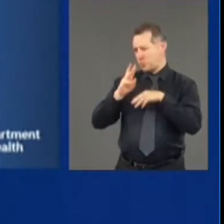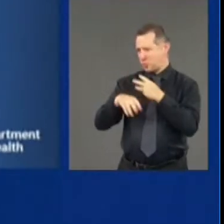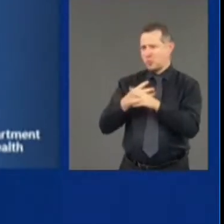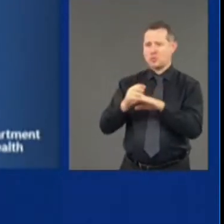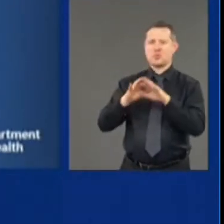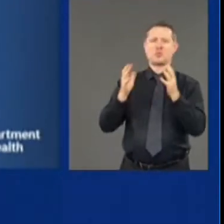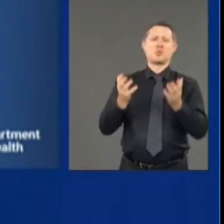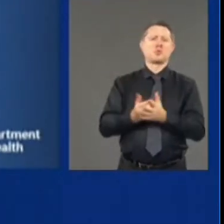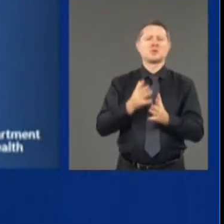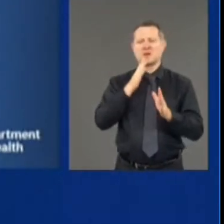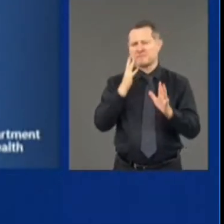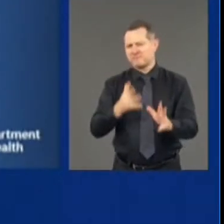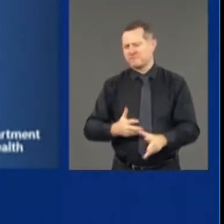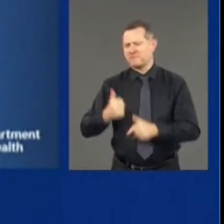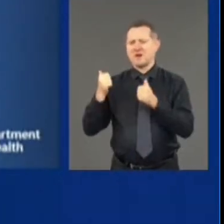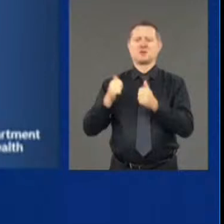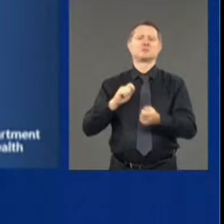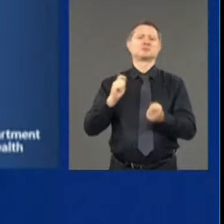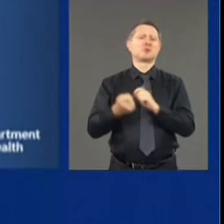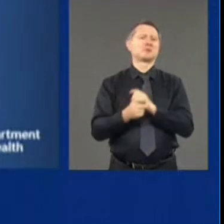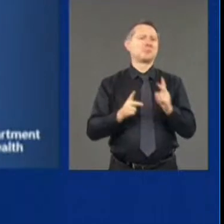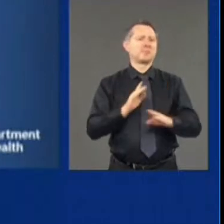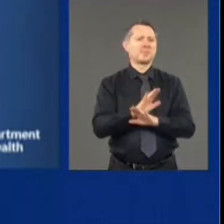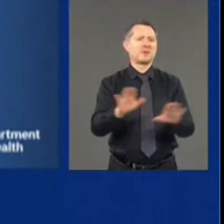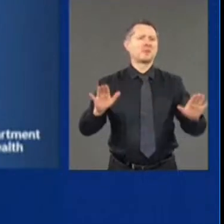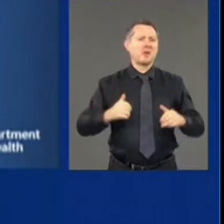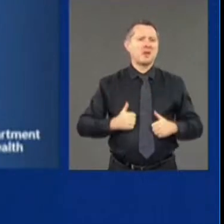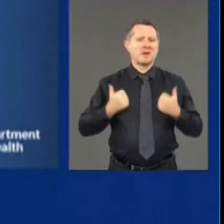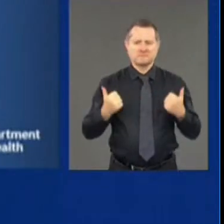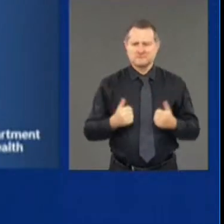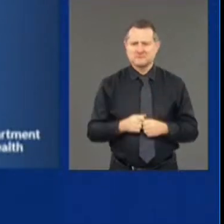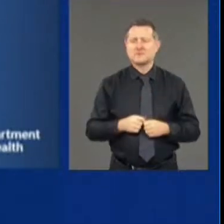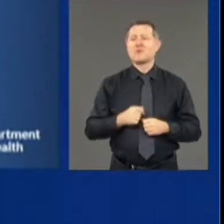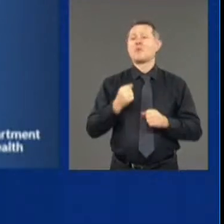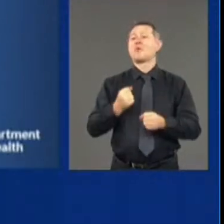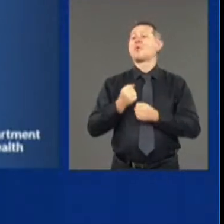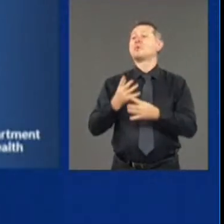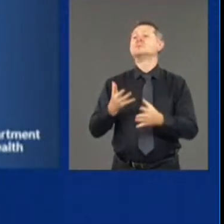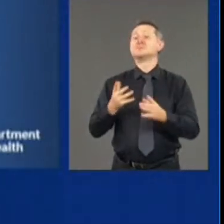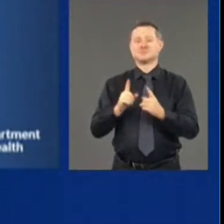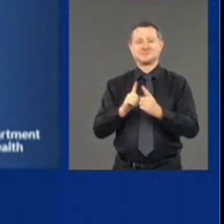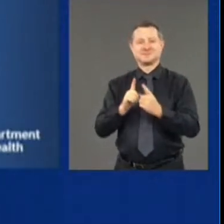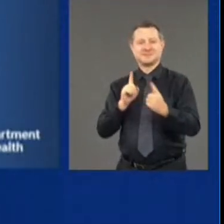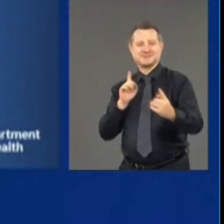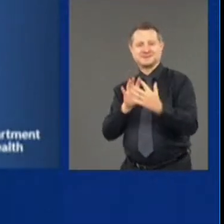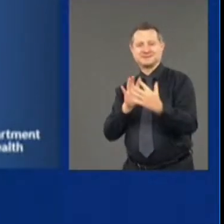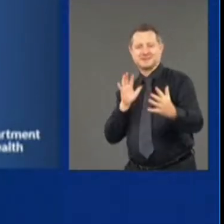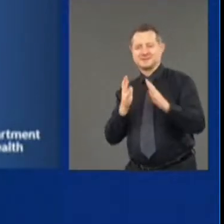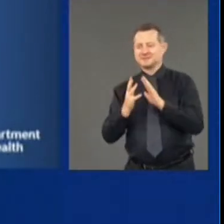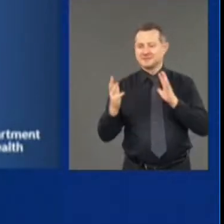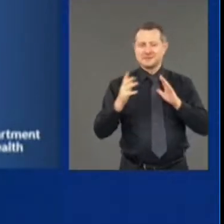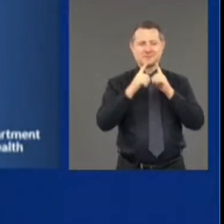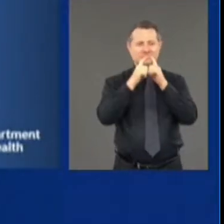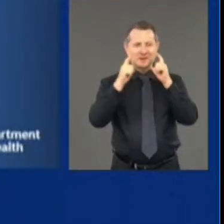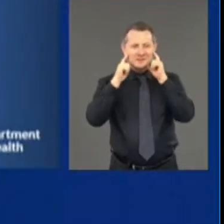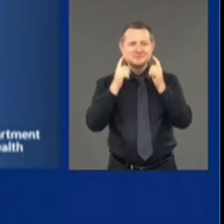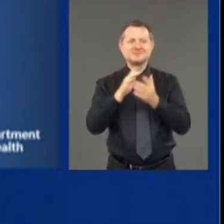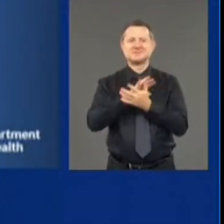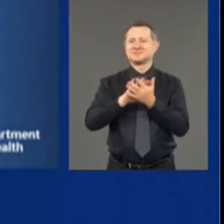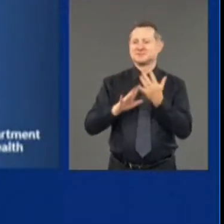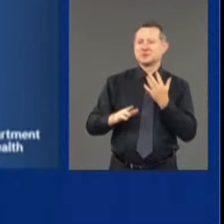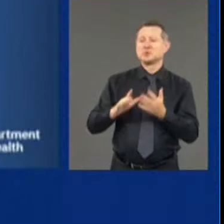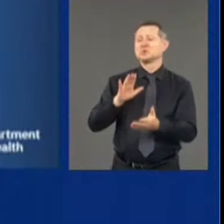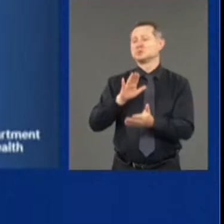altered our everyday lives, introducing social distancing and face mask wearing, school and business closures,